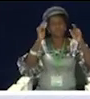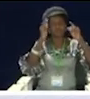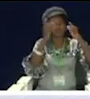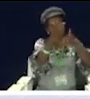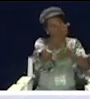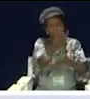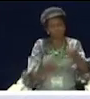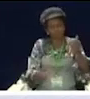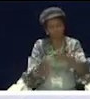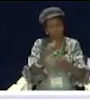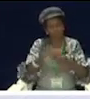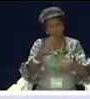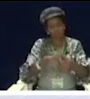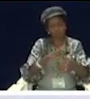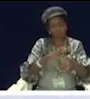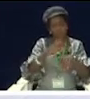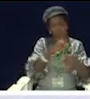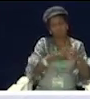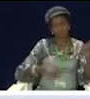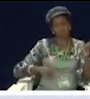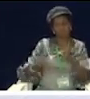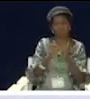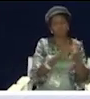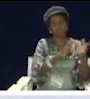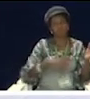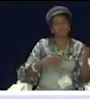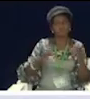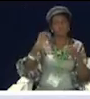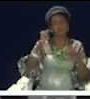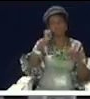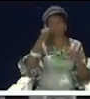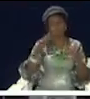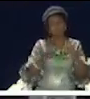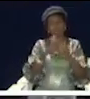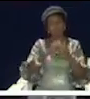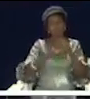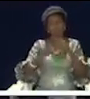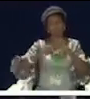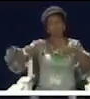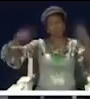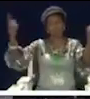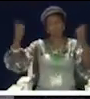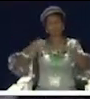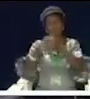the Lord Jesus Christ, by tomorrow the problems will be gone.